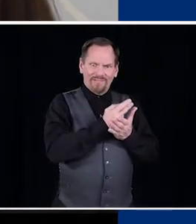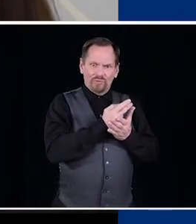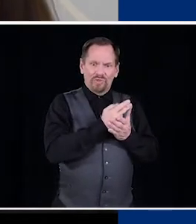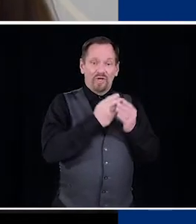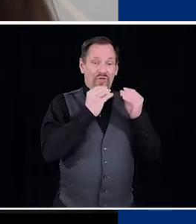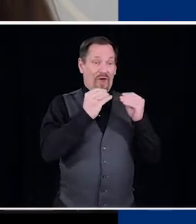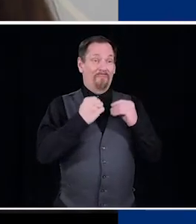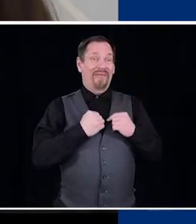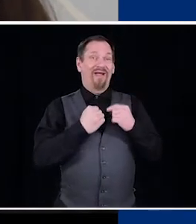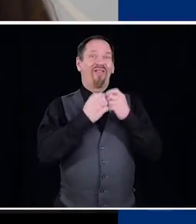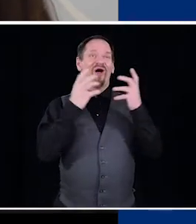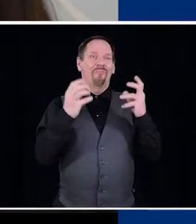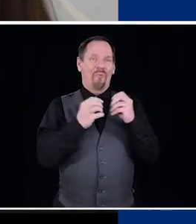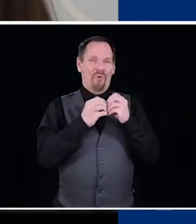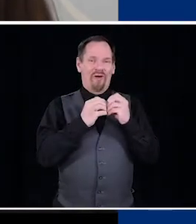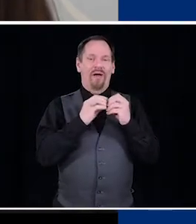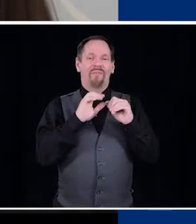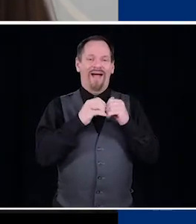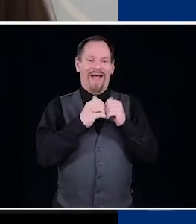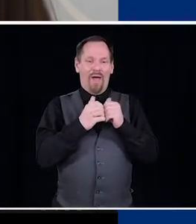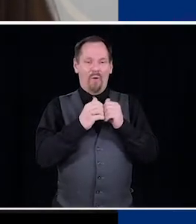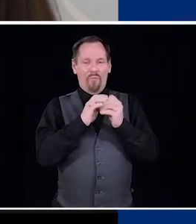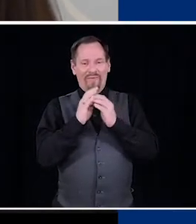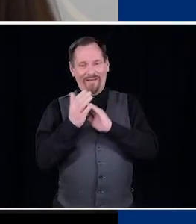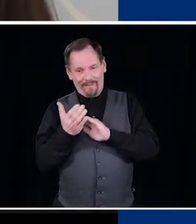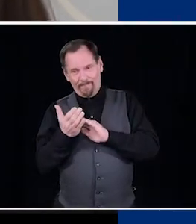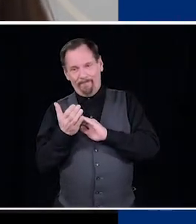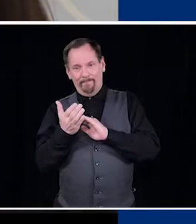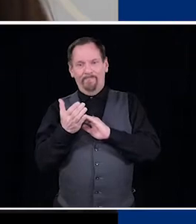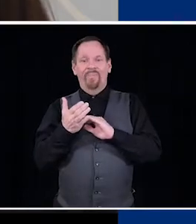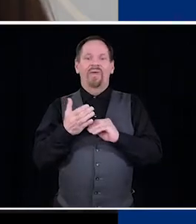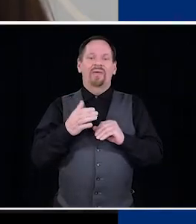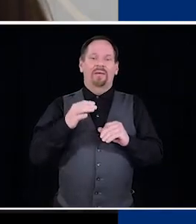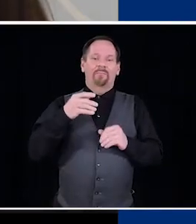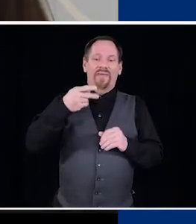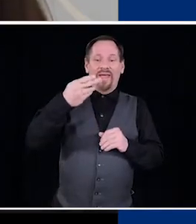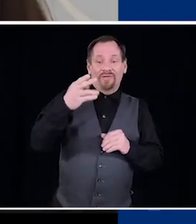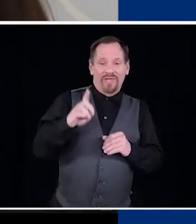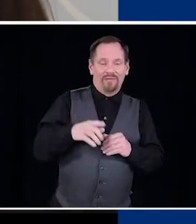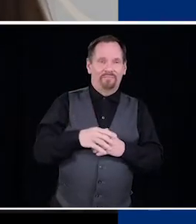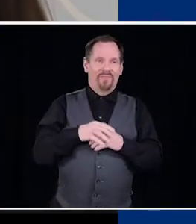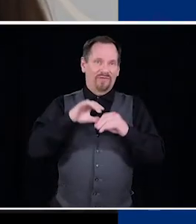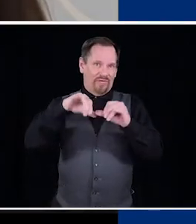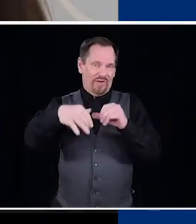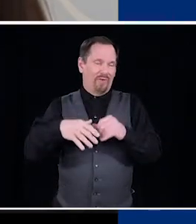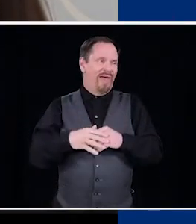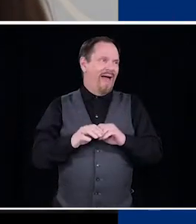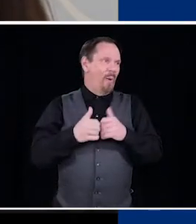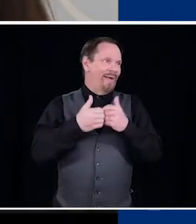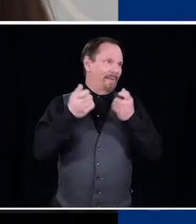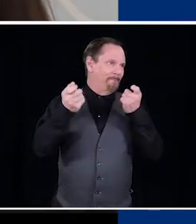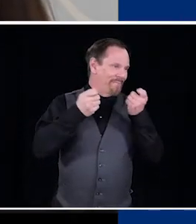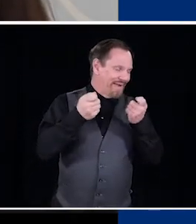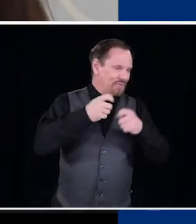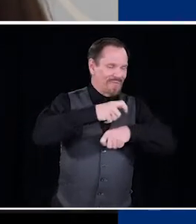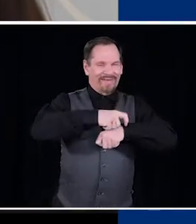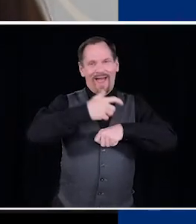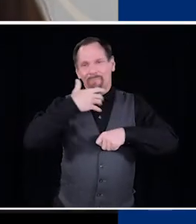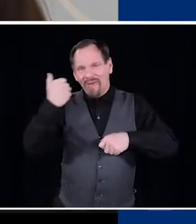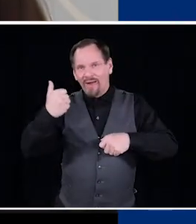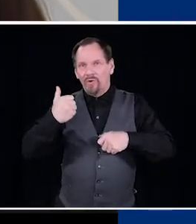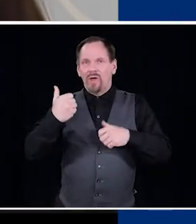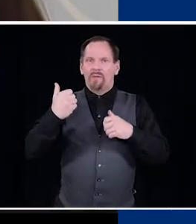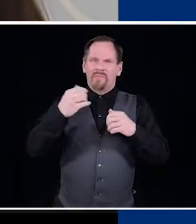taught me a lot more about how I can be adaptive, how I can better manage my time, and be